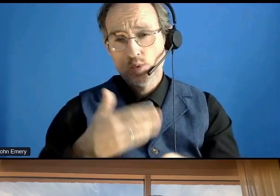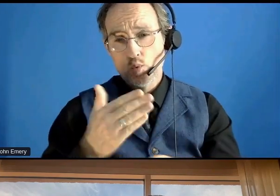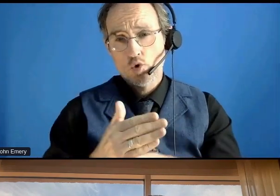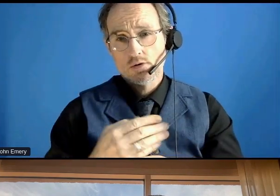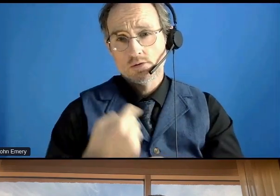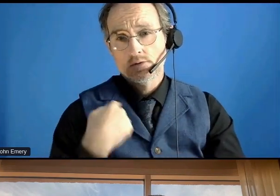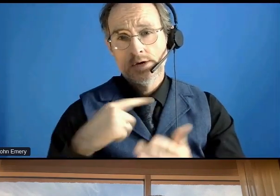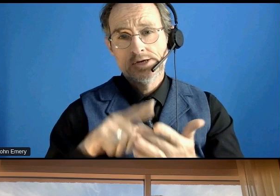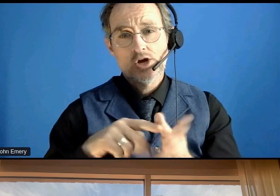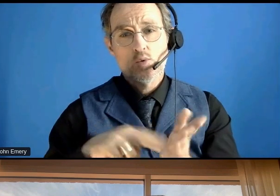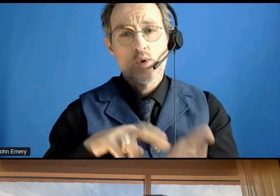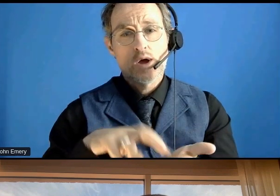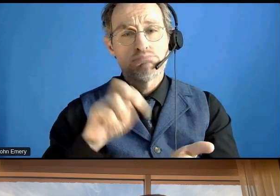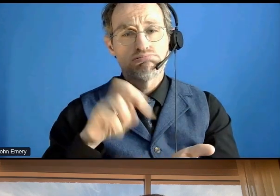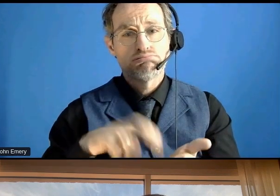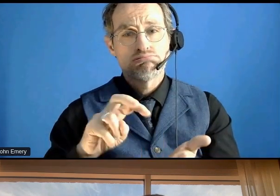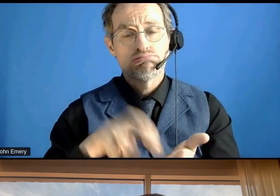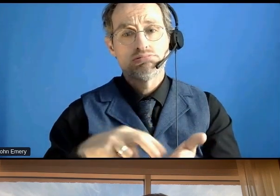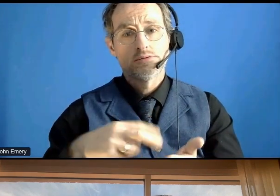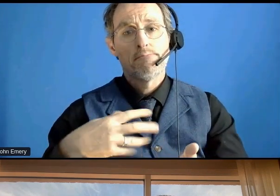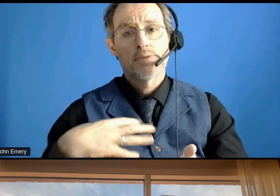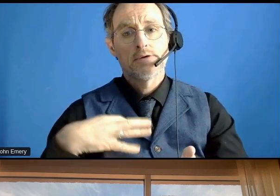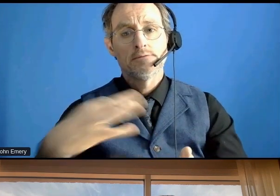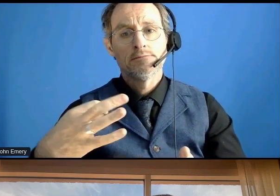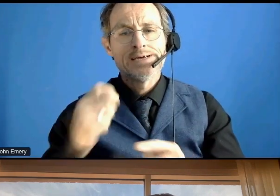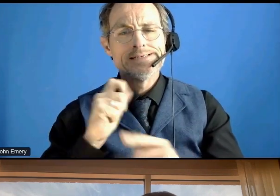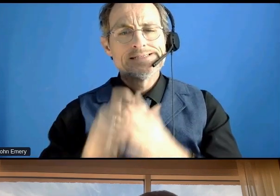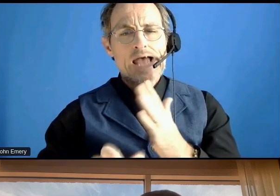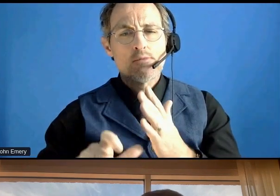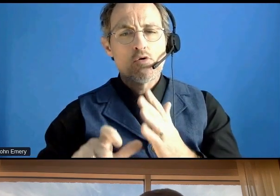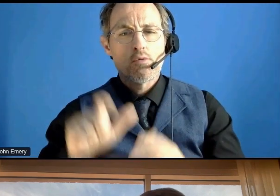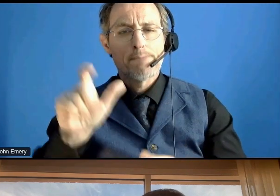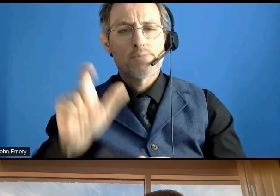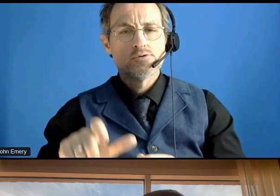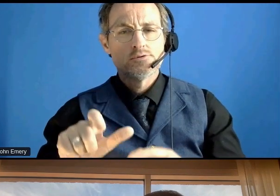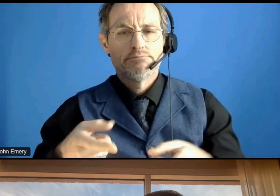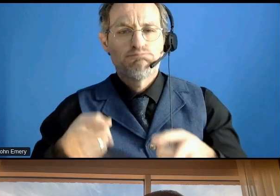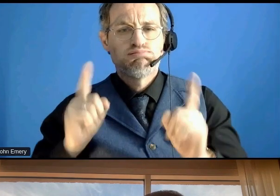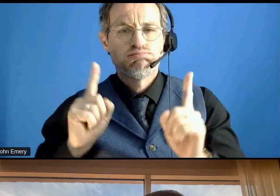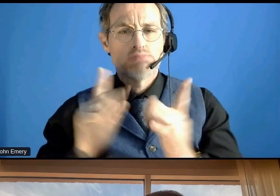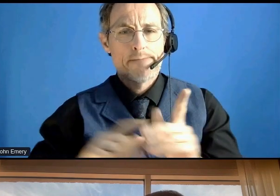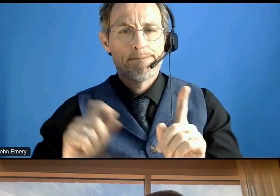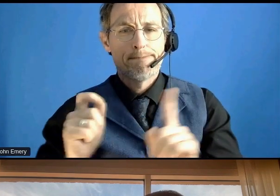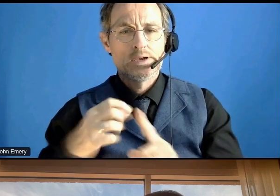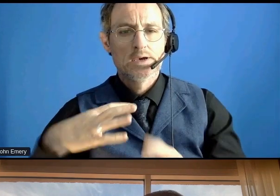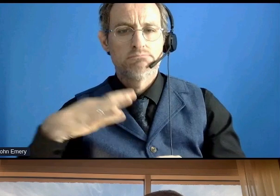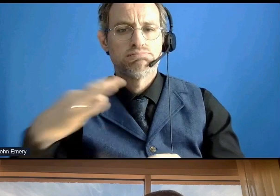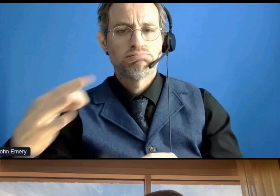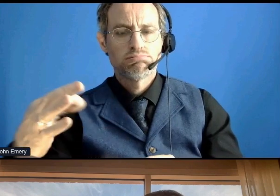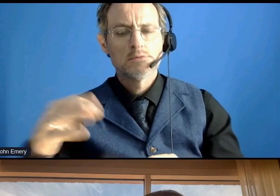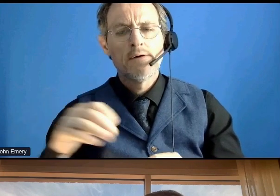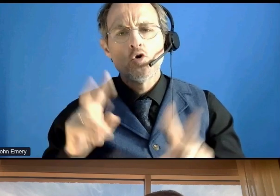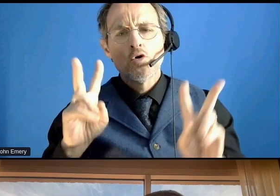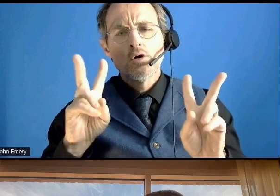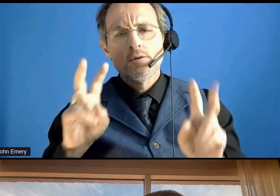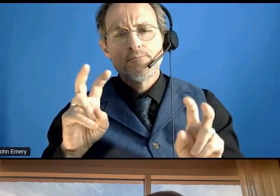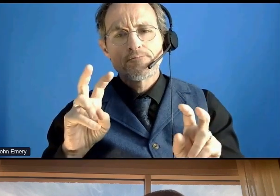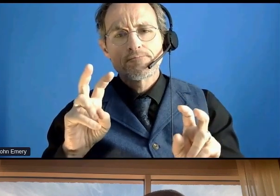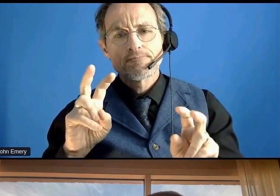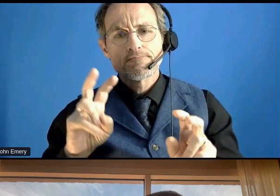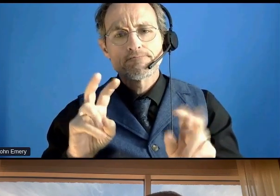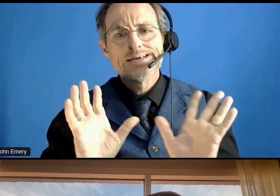to have been appointed by the Disabled Persons Minister at the time as one of the sector ambassadors for